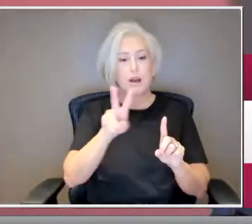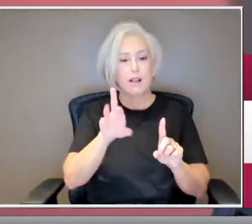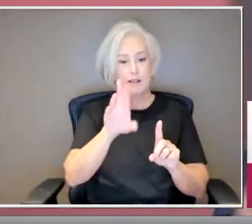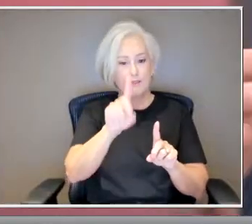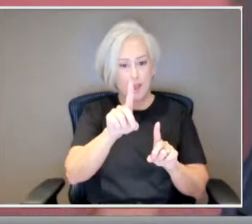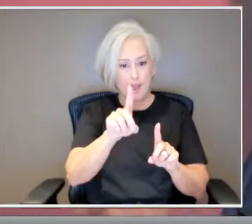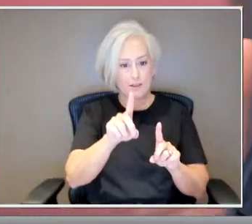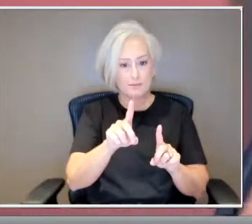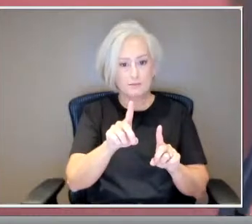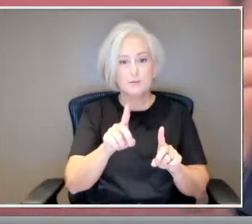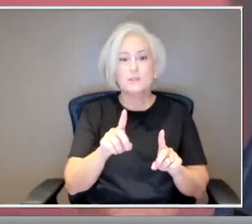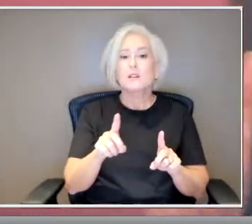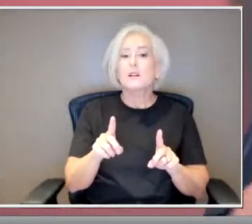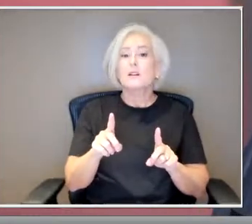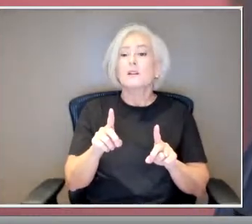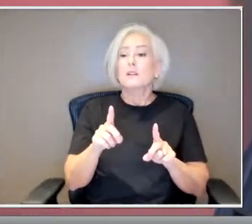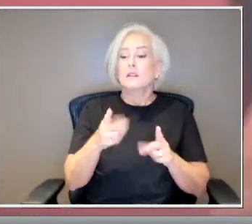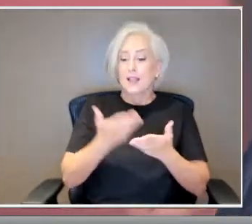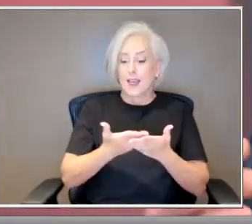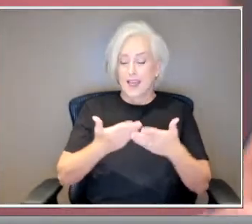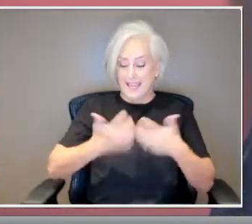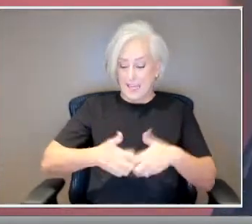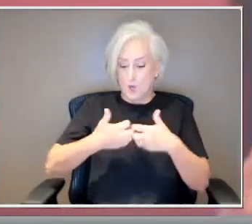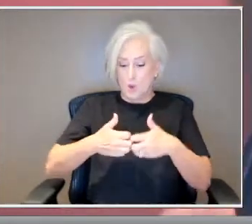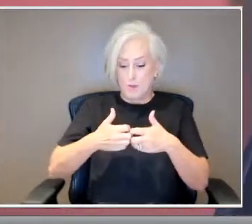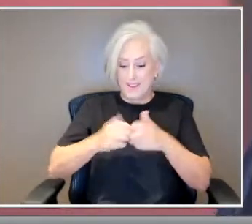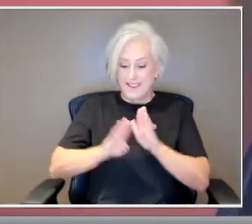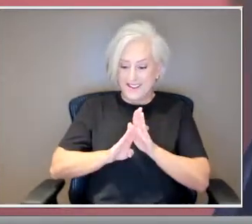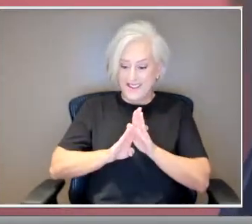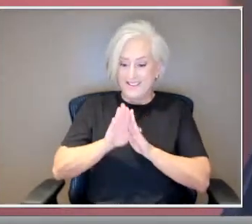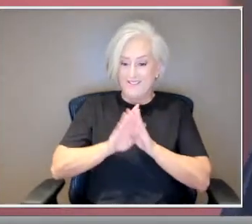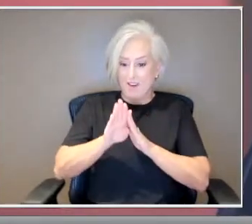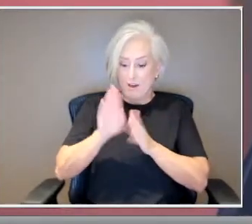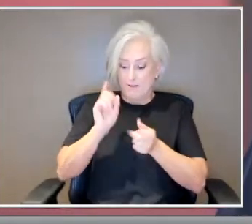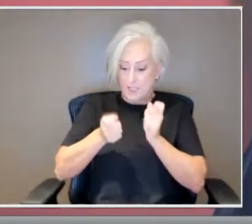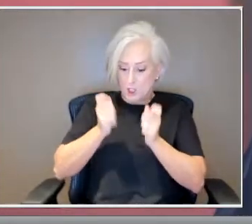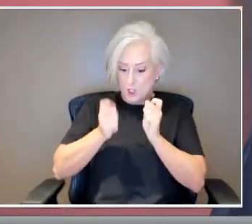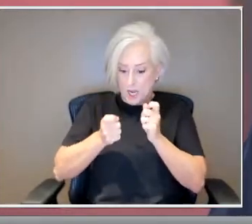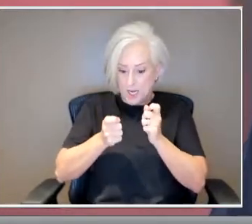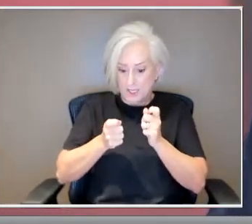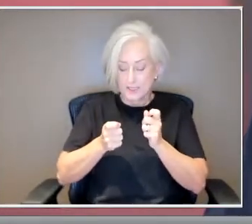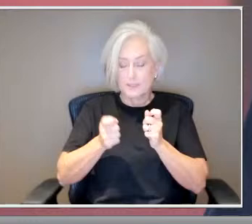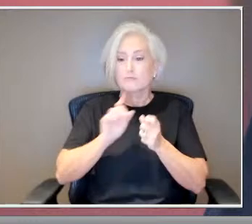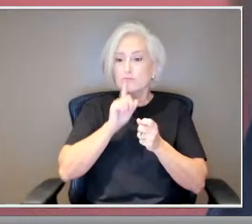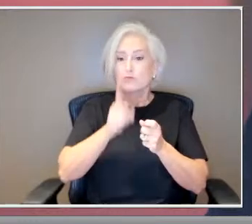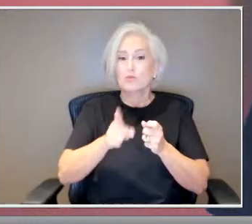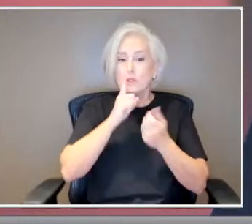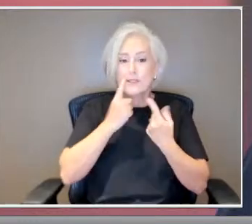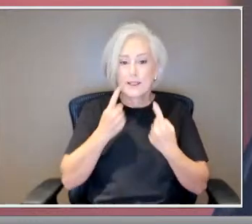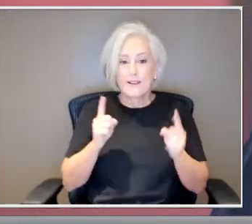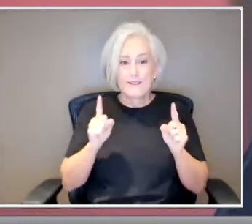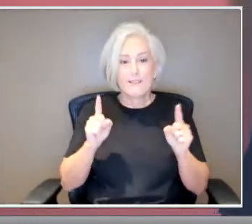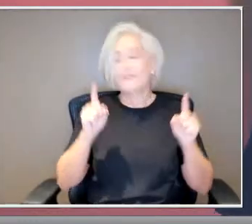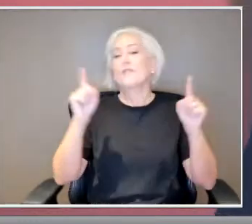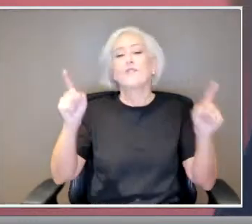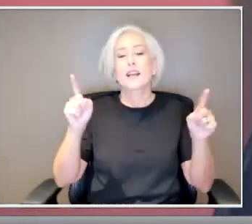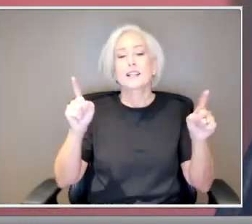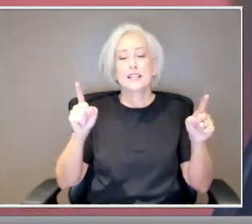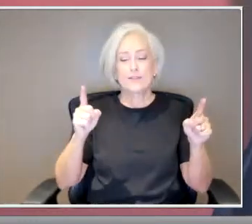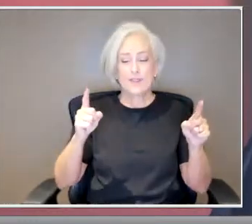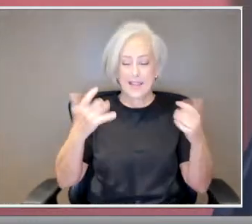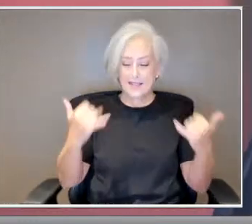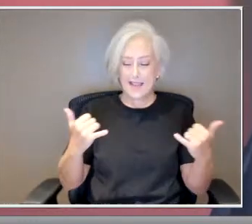and the pump is so durable and so effective now, there's a different conversation that goes on about when to transplant and when is the